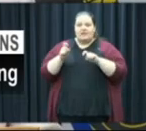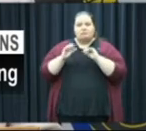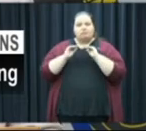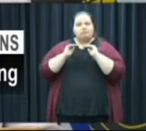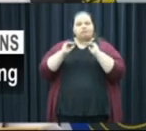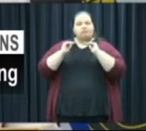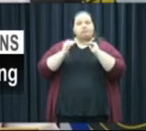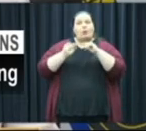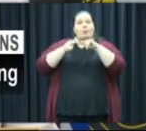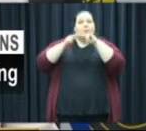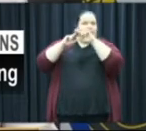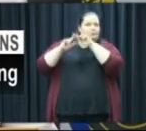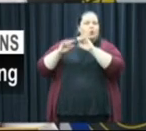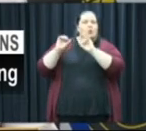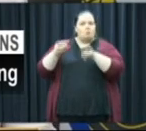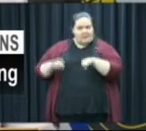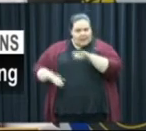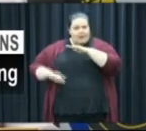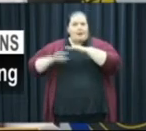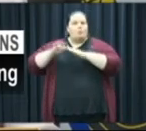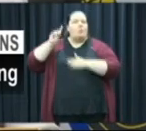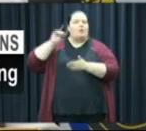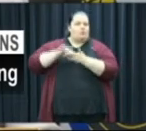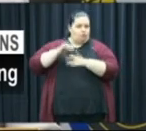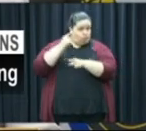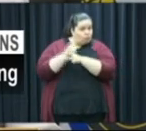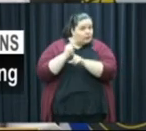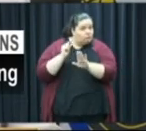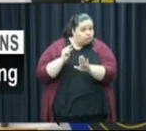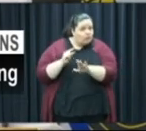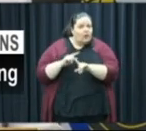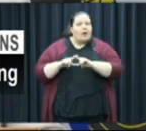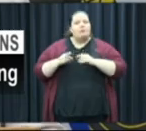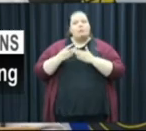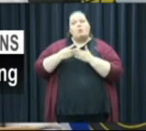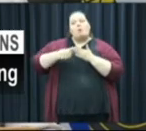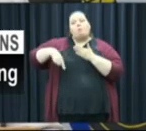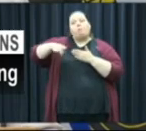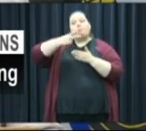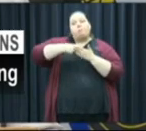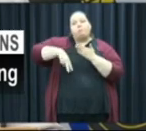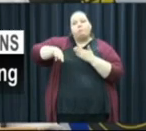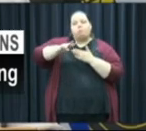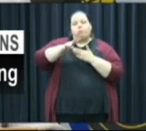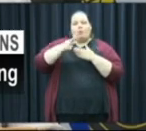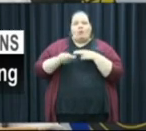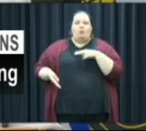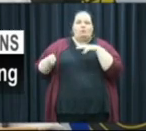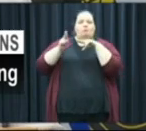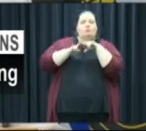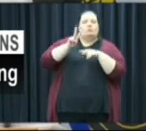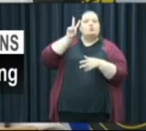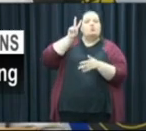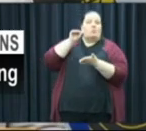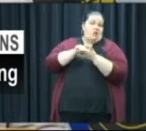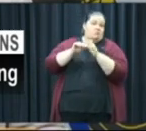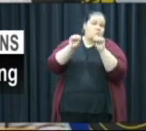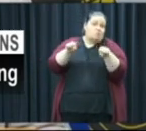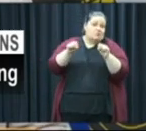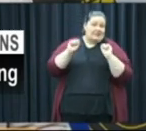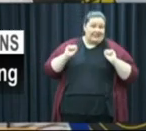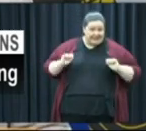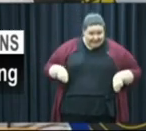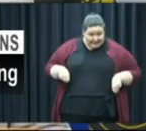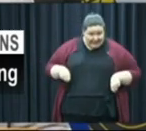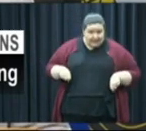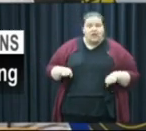tested. We do have the capacity right now to go up to 1,000, and then in the weeks to come, we will be able to actually increase that to 2,000. And